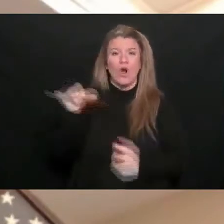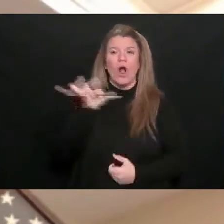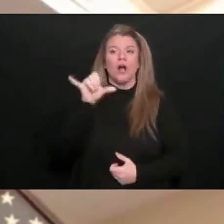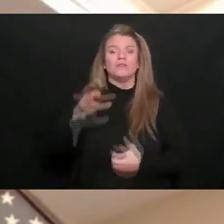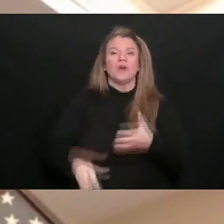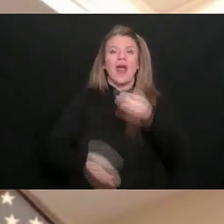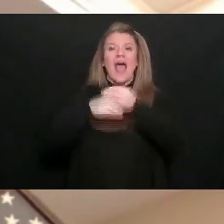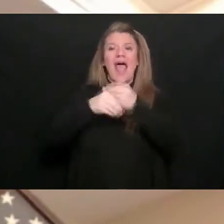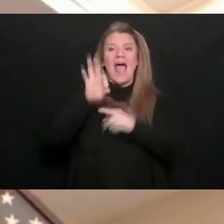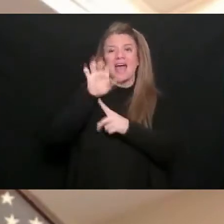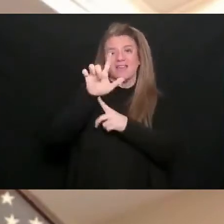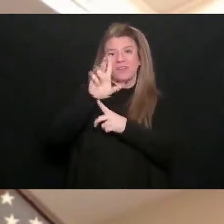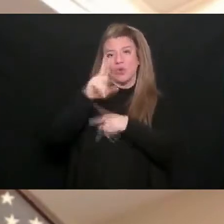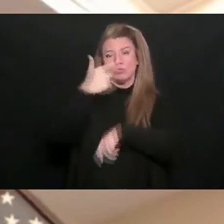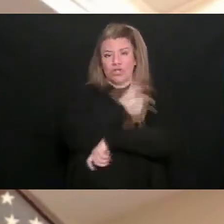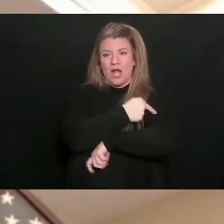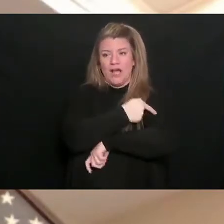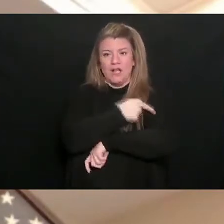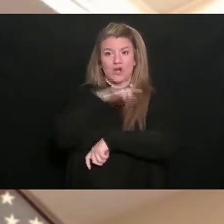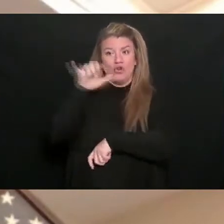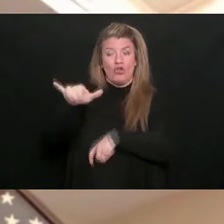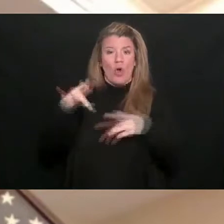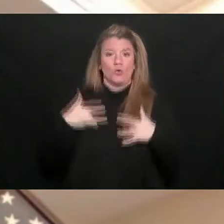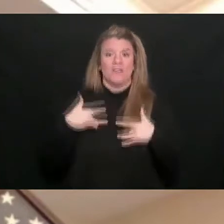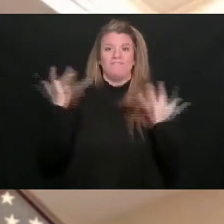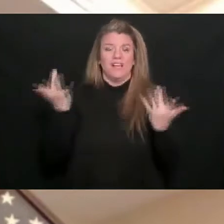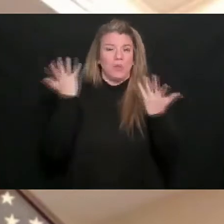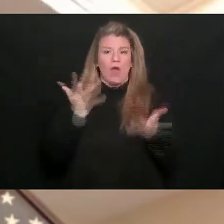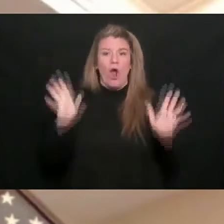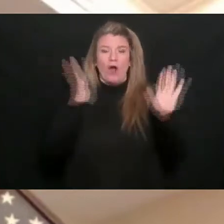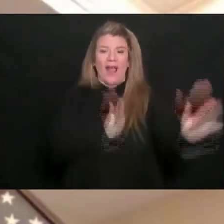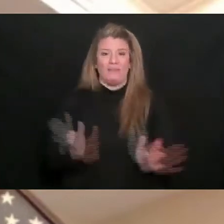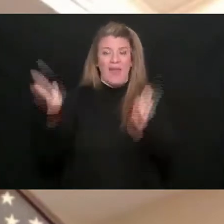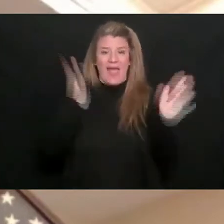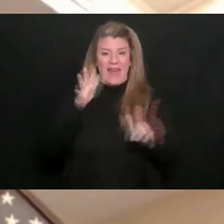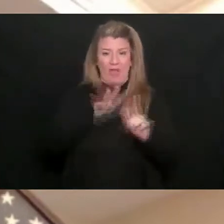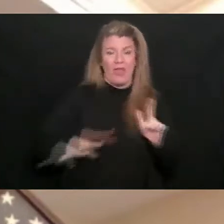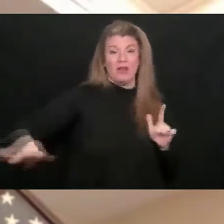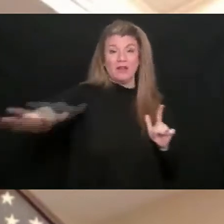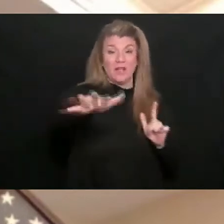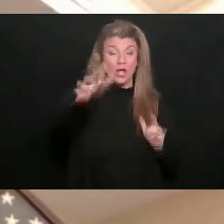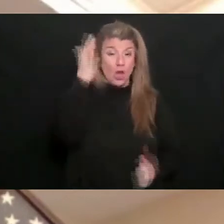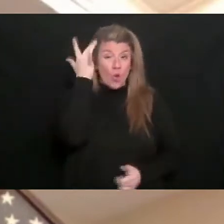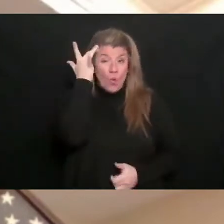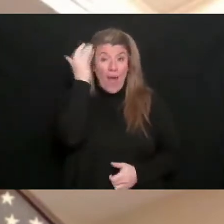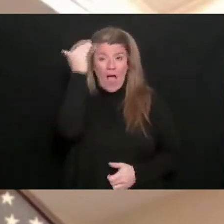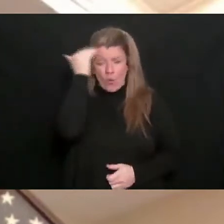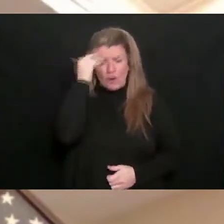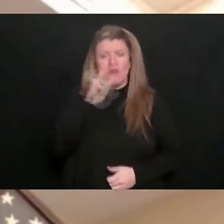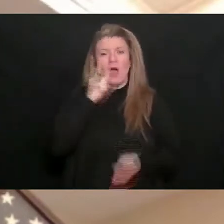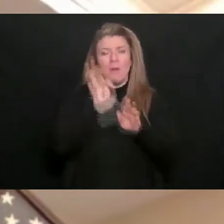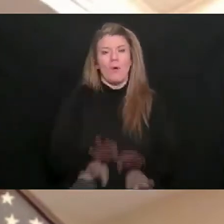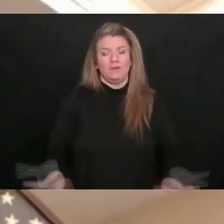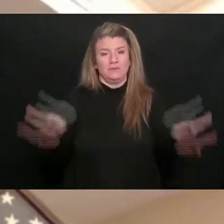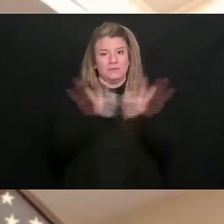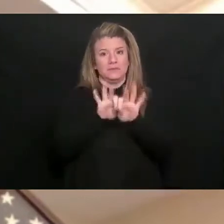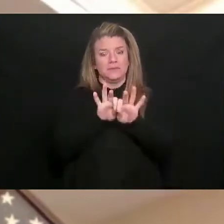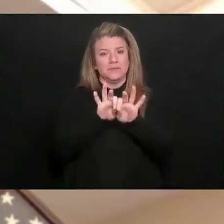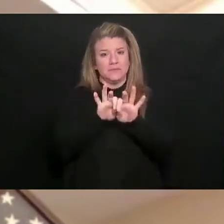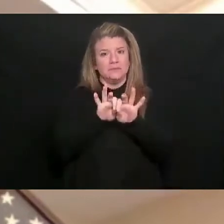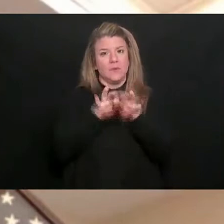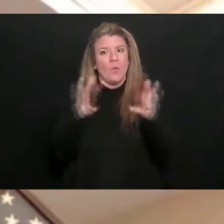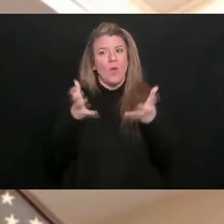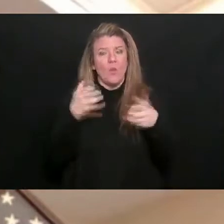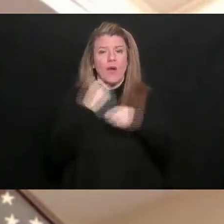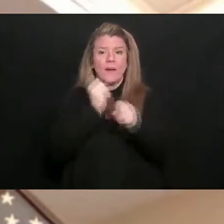flu shots to any of those events that we have as well, because we know those are critical to making sure that